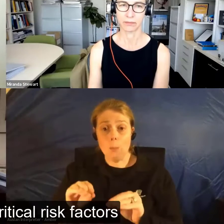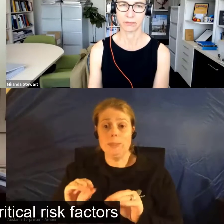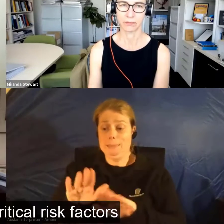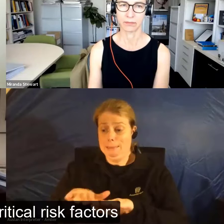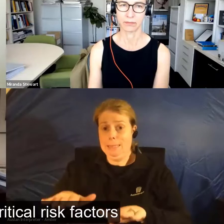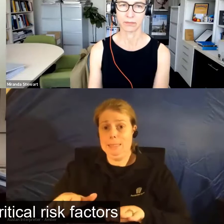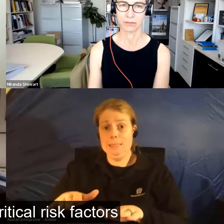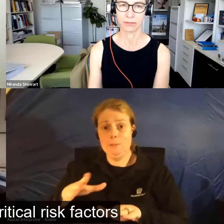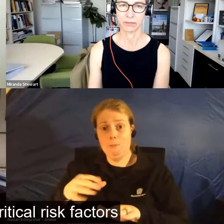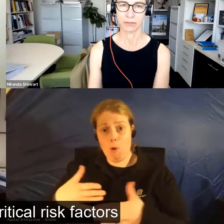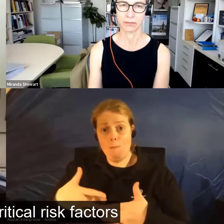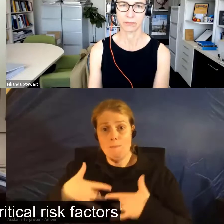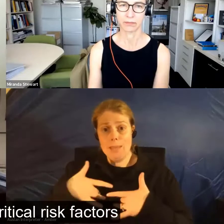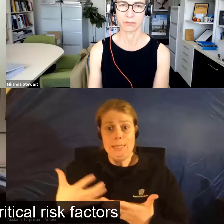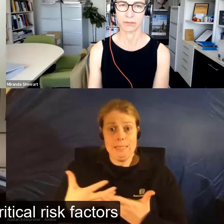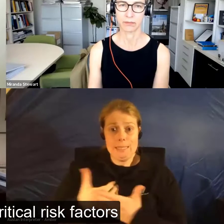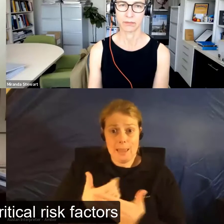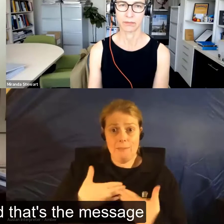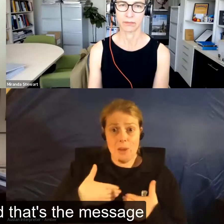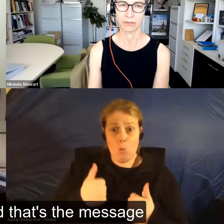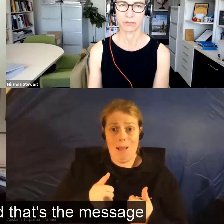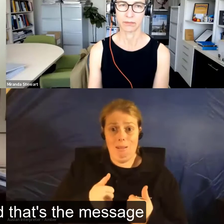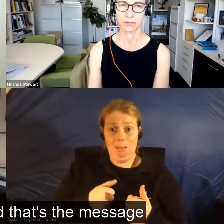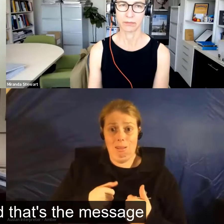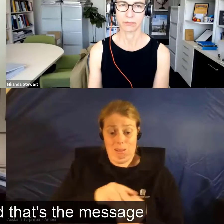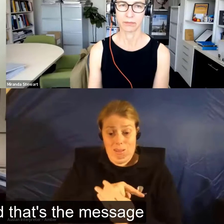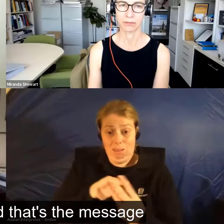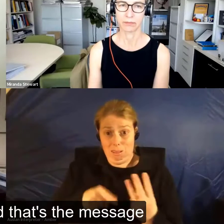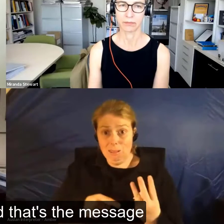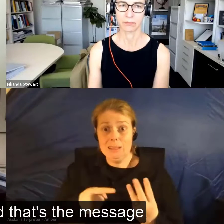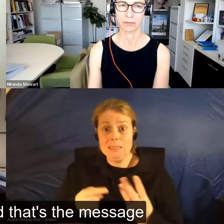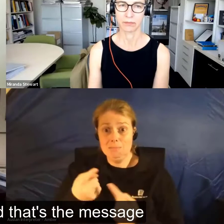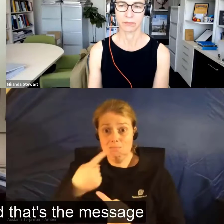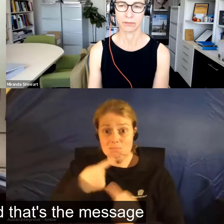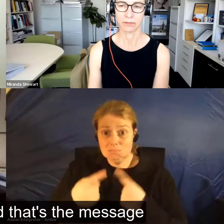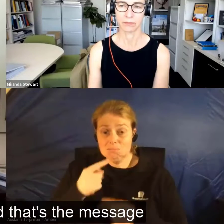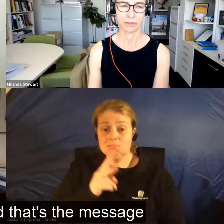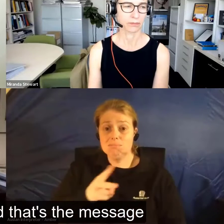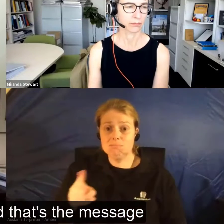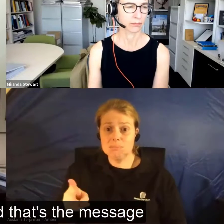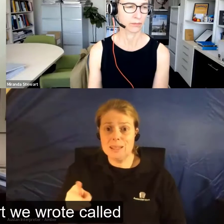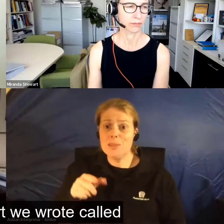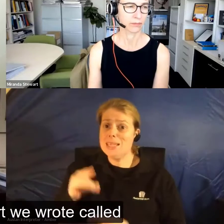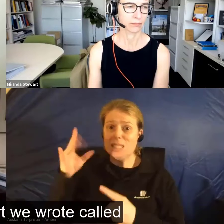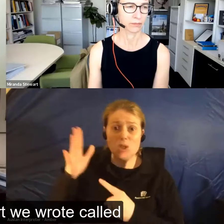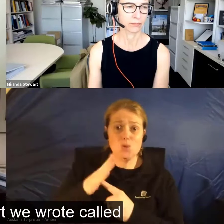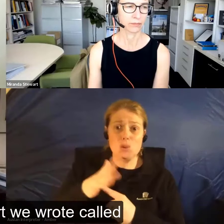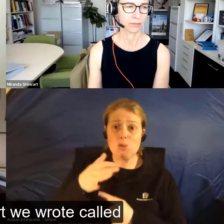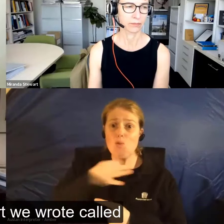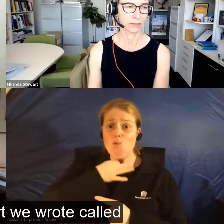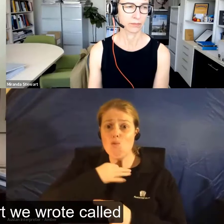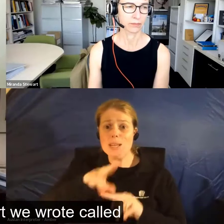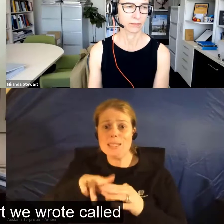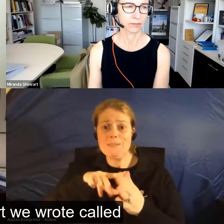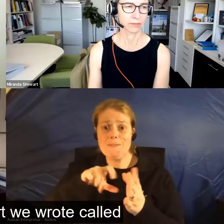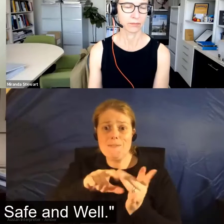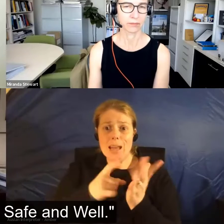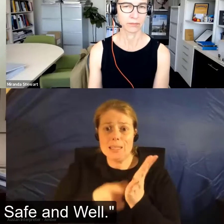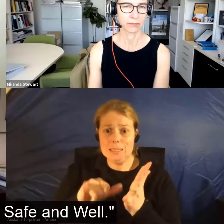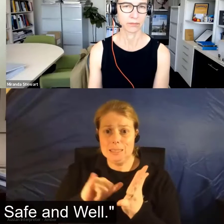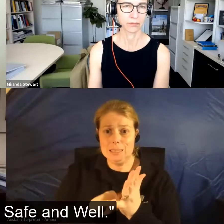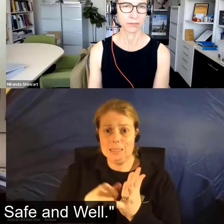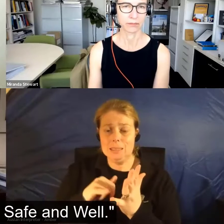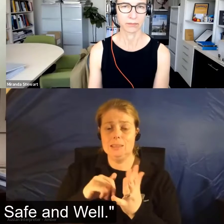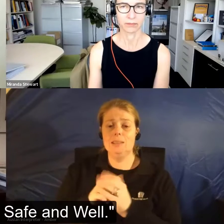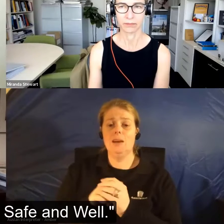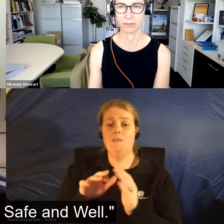are critical risk factors for child safety. And that's the message out of the report we wrote called